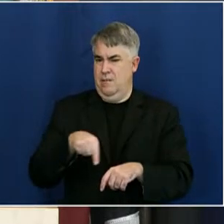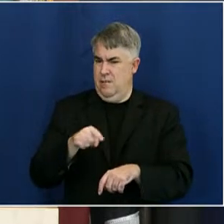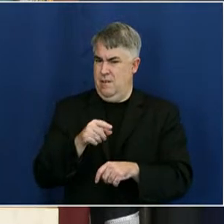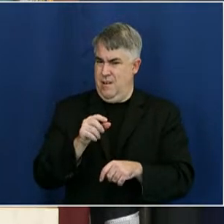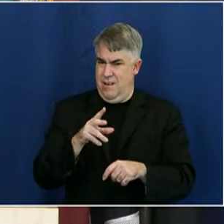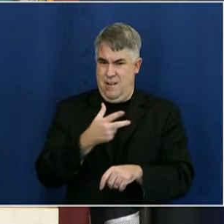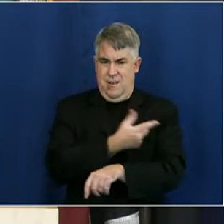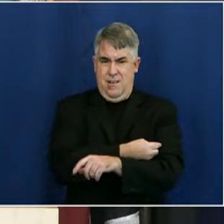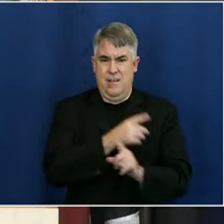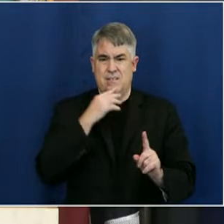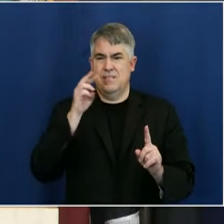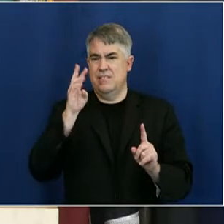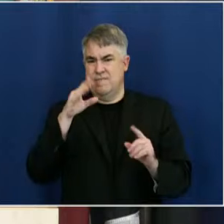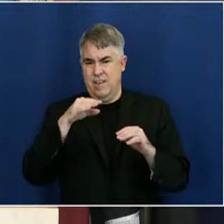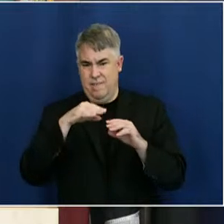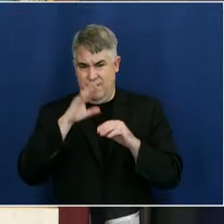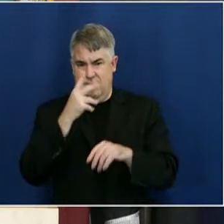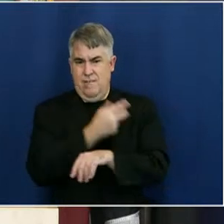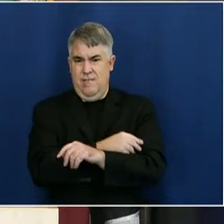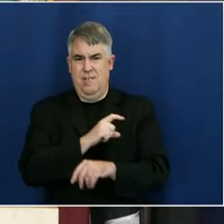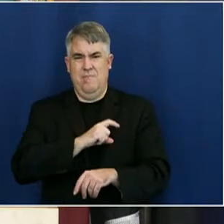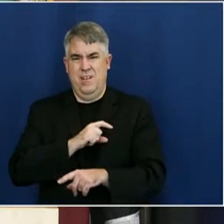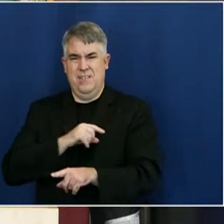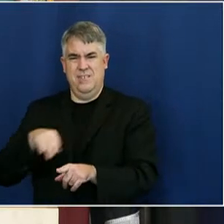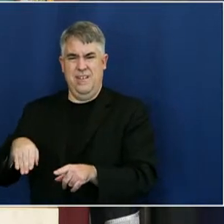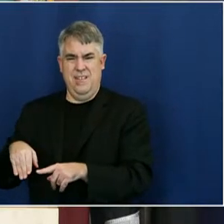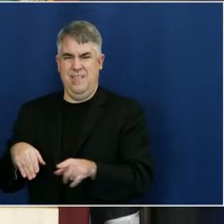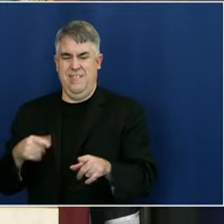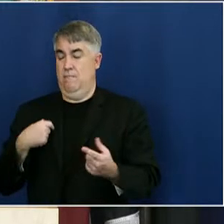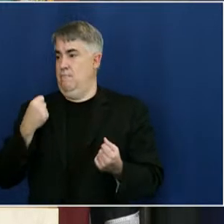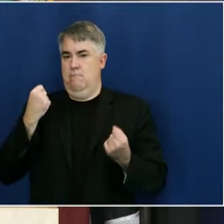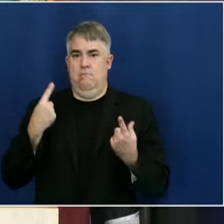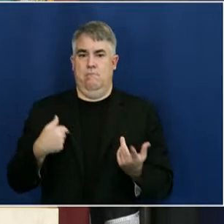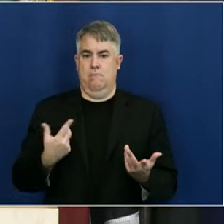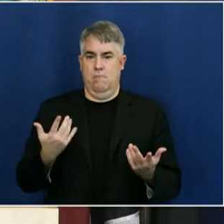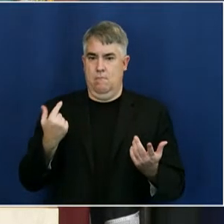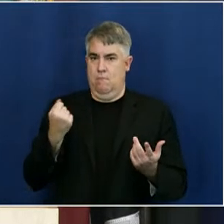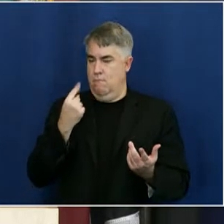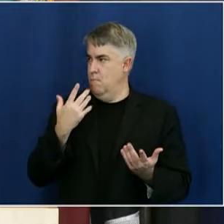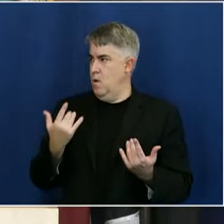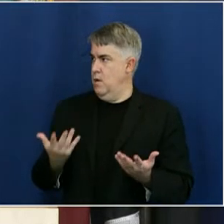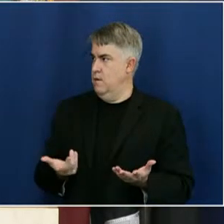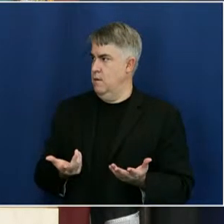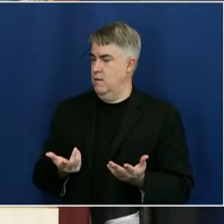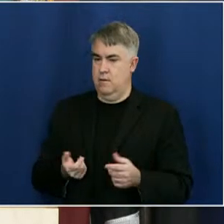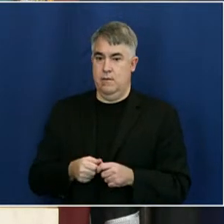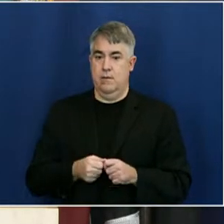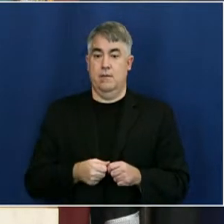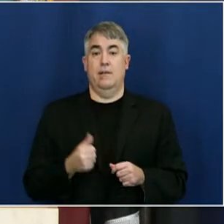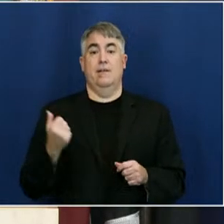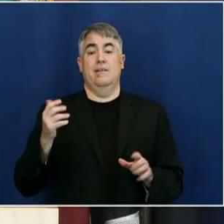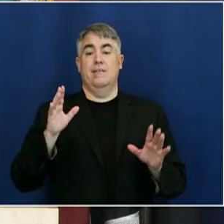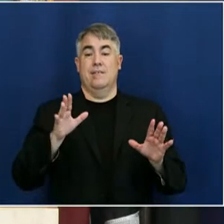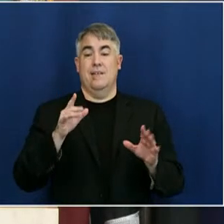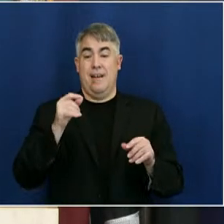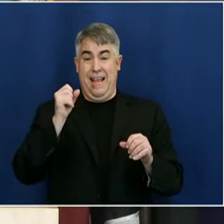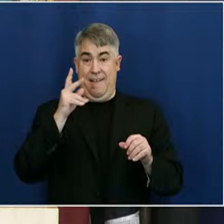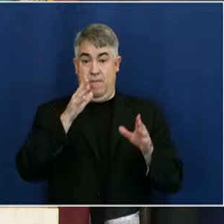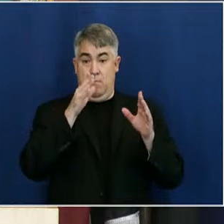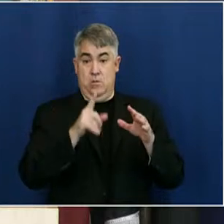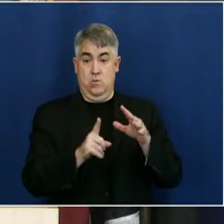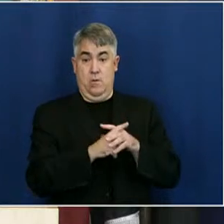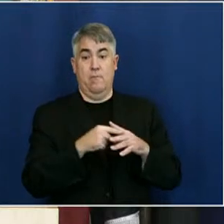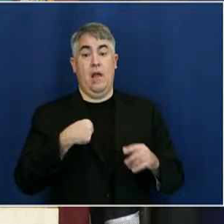Yeah, we put in place a series of protocols where if someone says they're a healthcare worker, they have to produce documentation